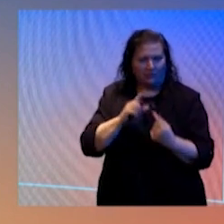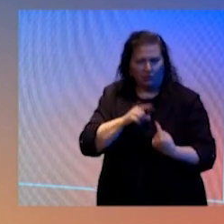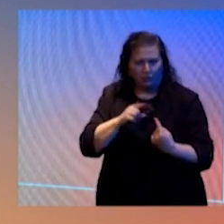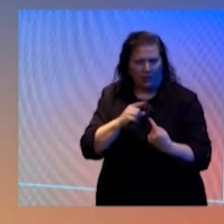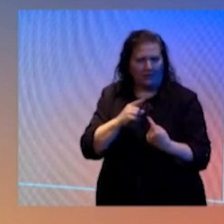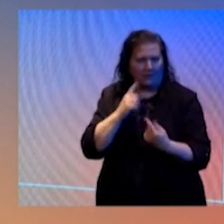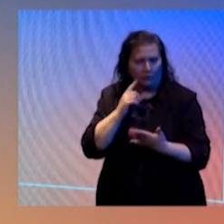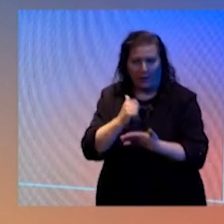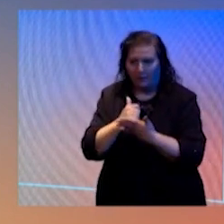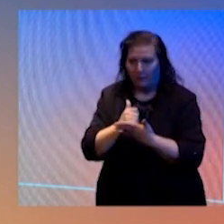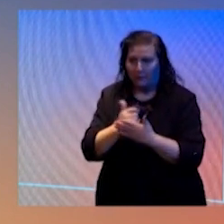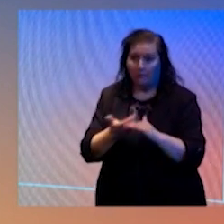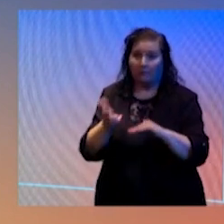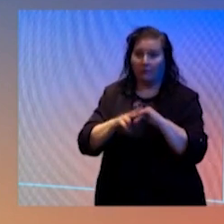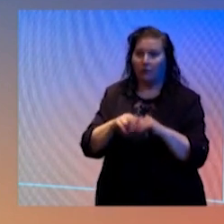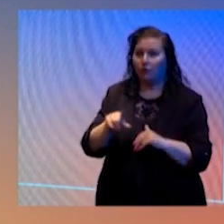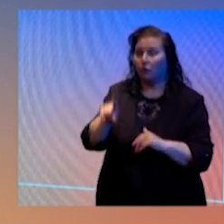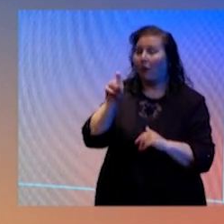help. We raised it to